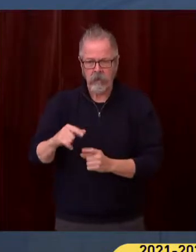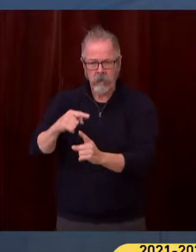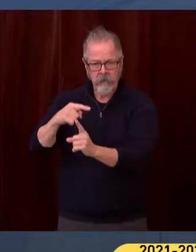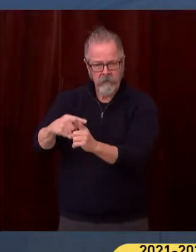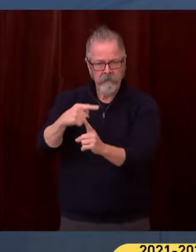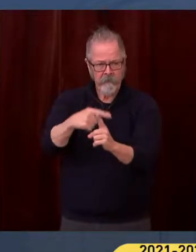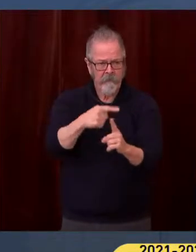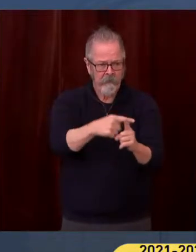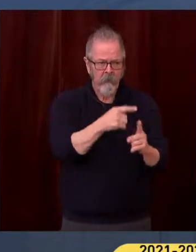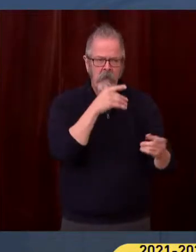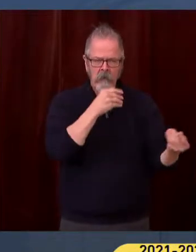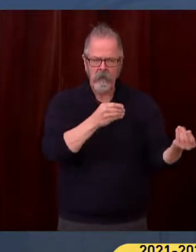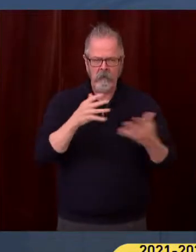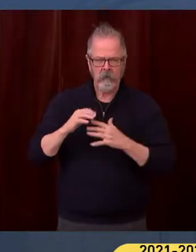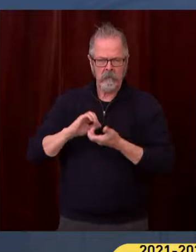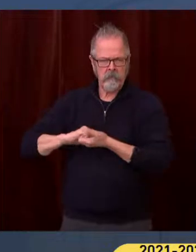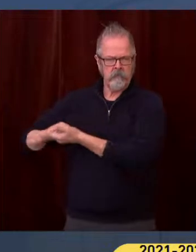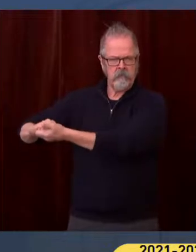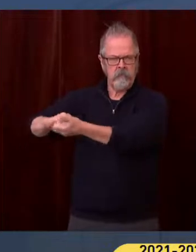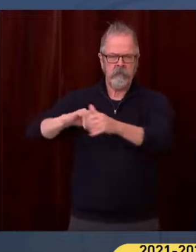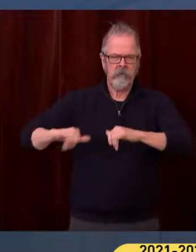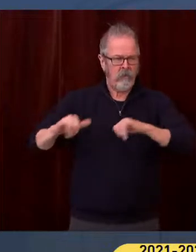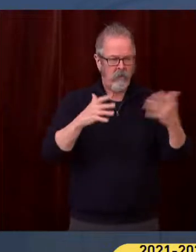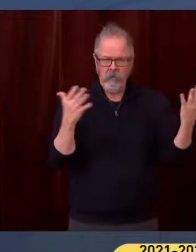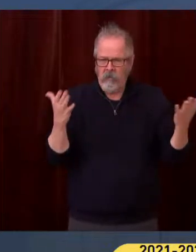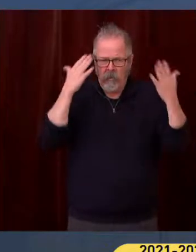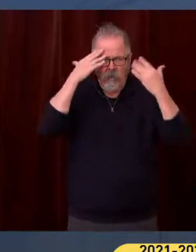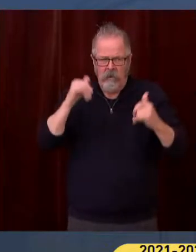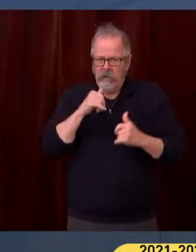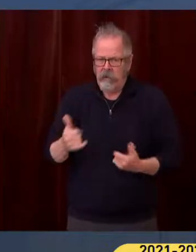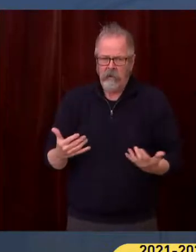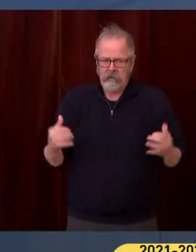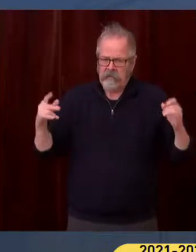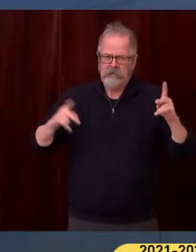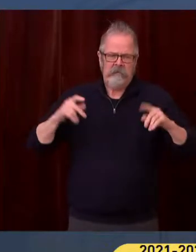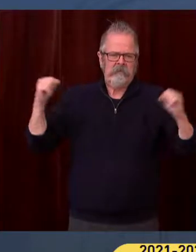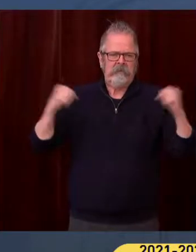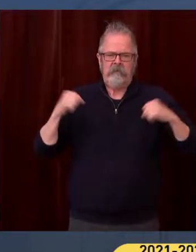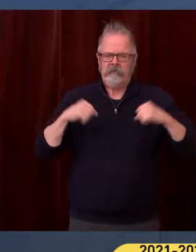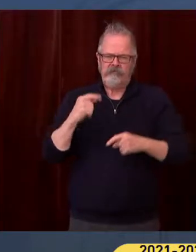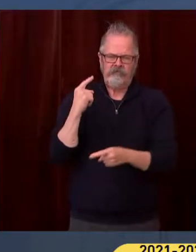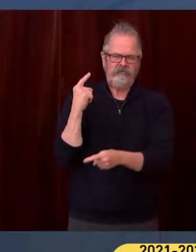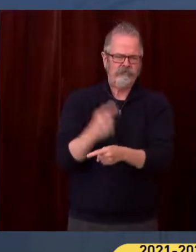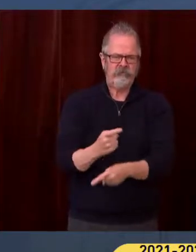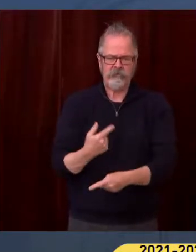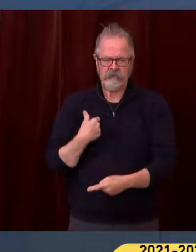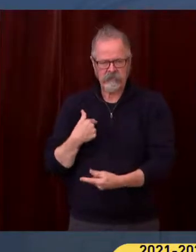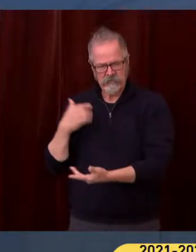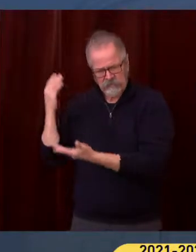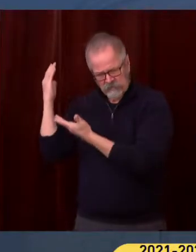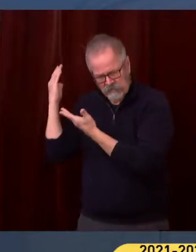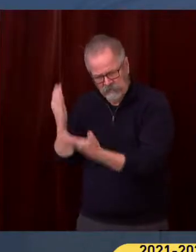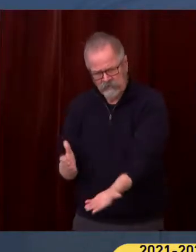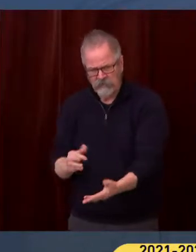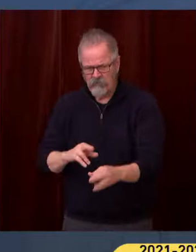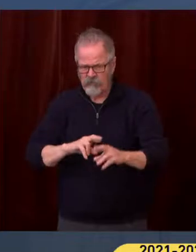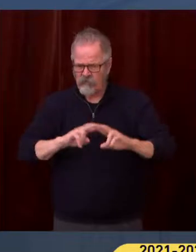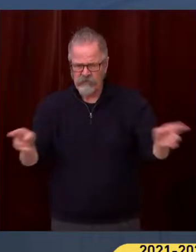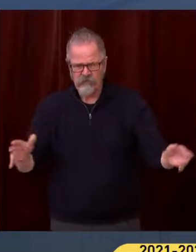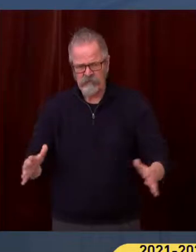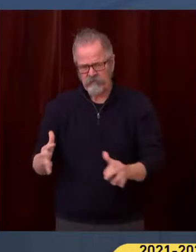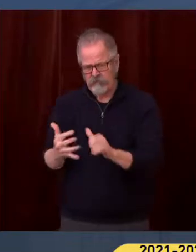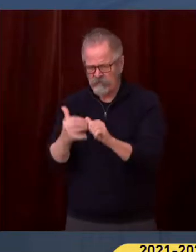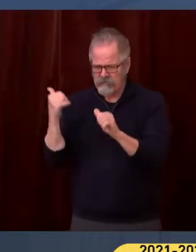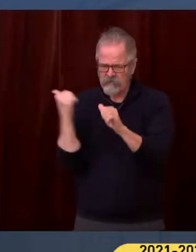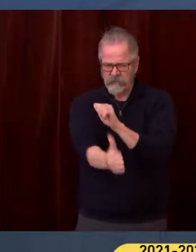in the 2021 session. And I'm feeling more confident than ever that this is the year that we will actually get this bill all the way to Governor